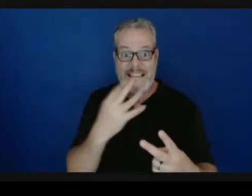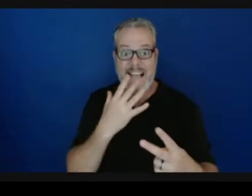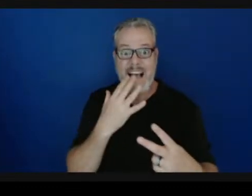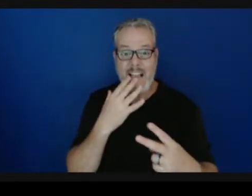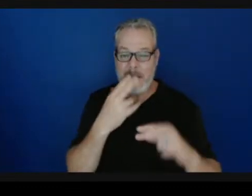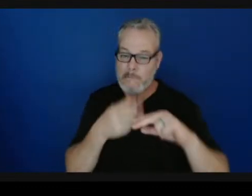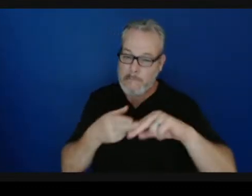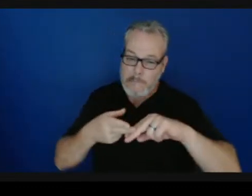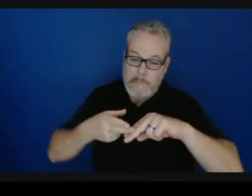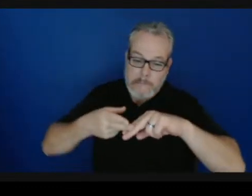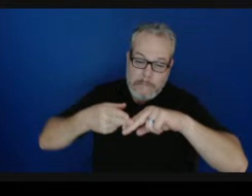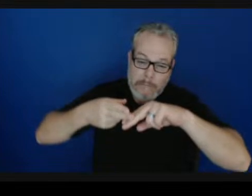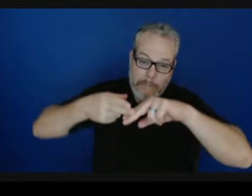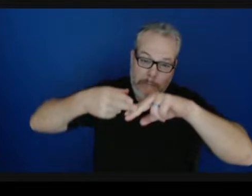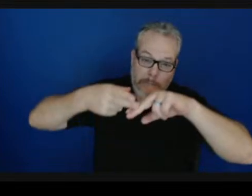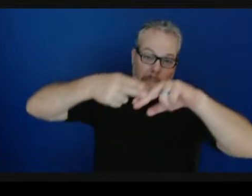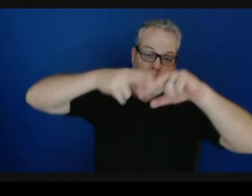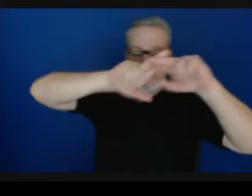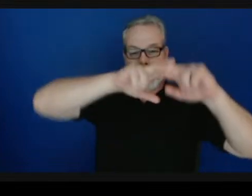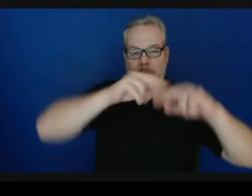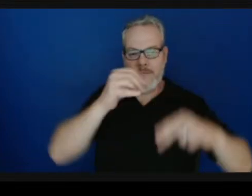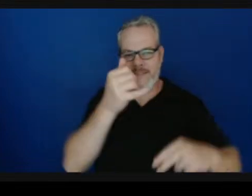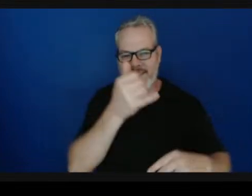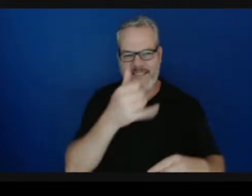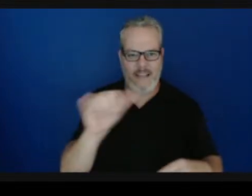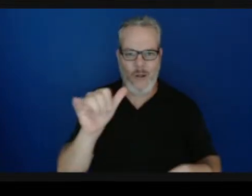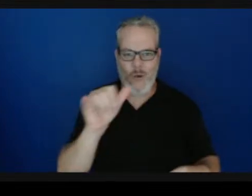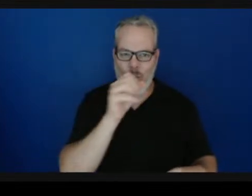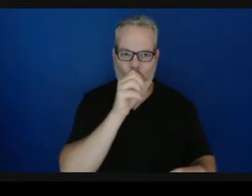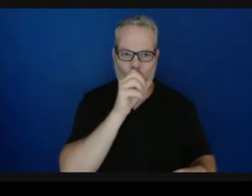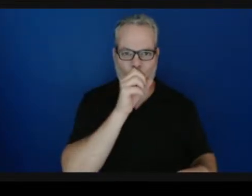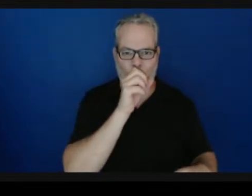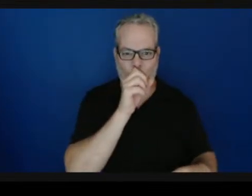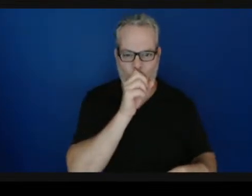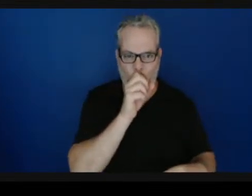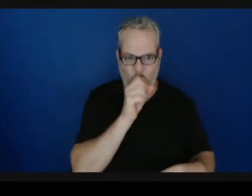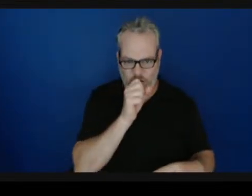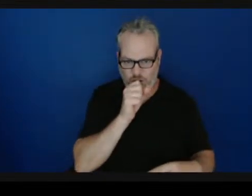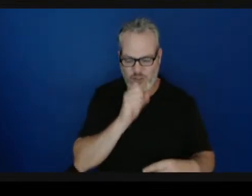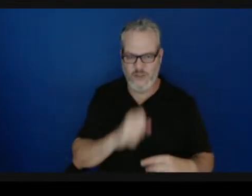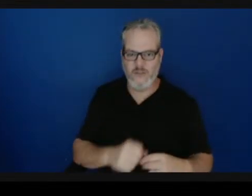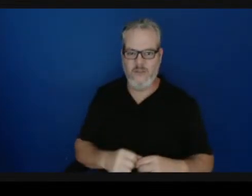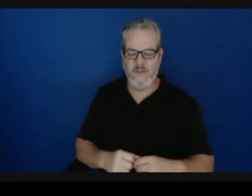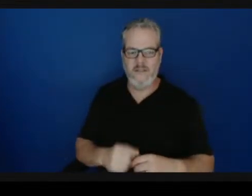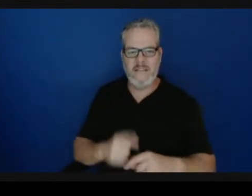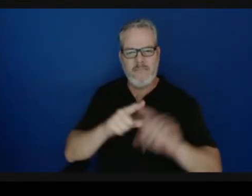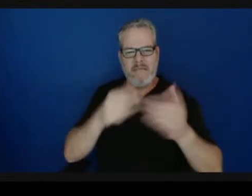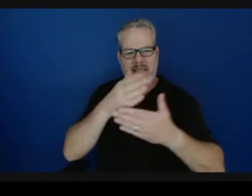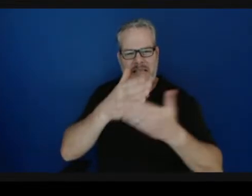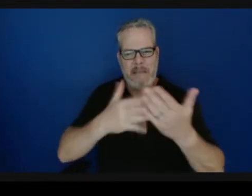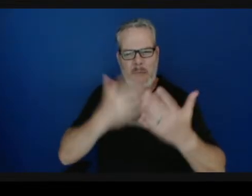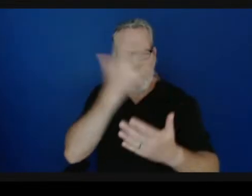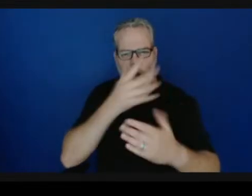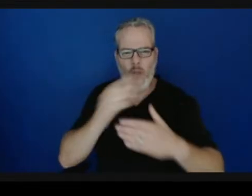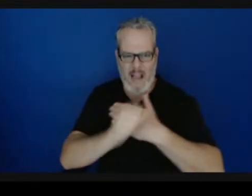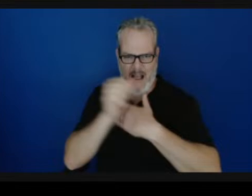Kailua Kona town itself is in the yellow, but some of these are looking really, really hazardous,